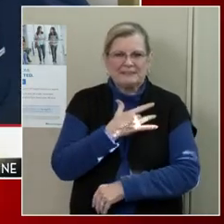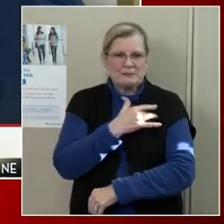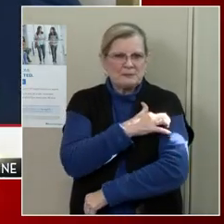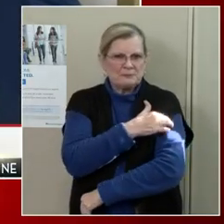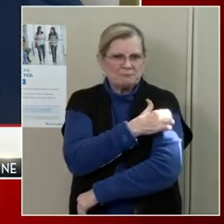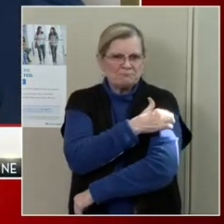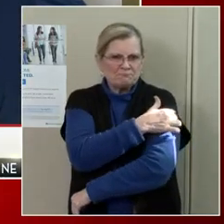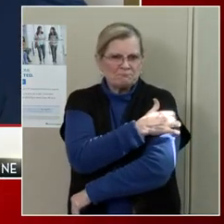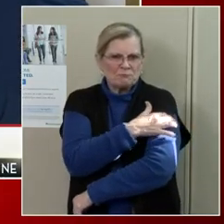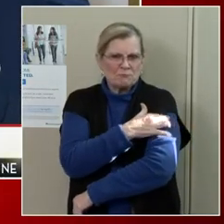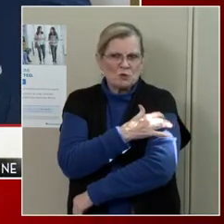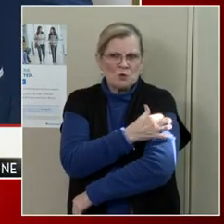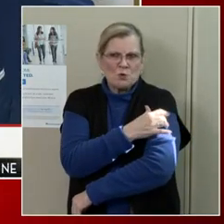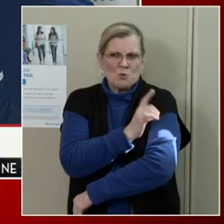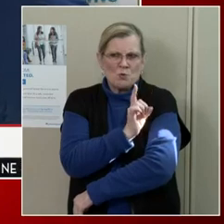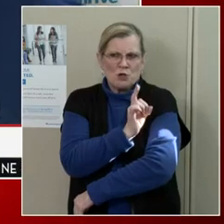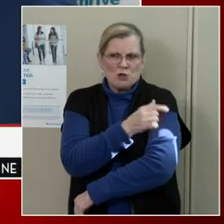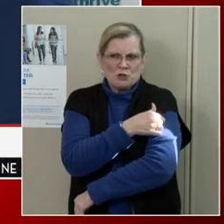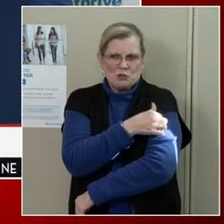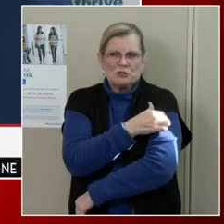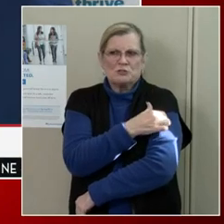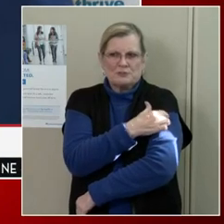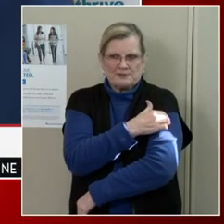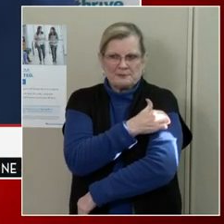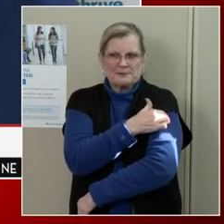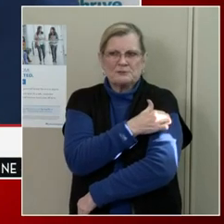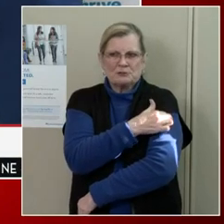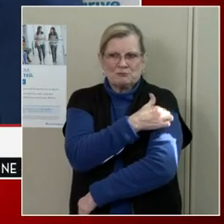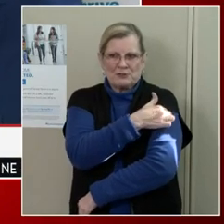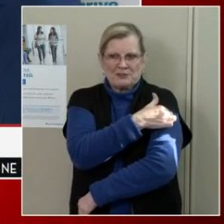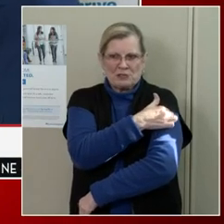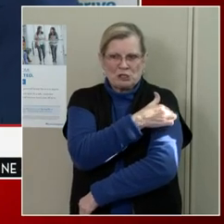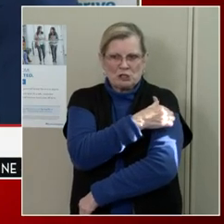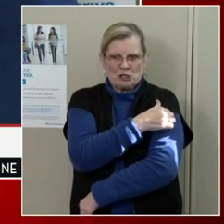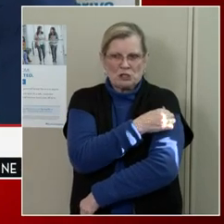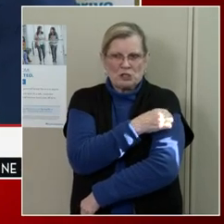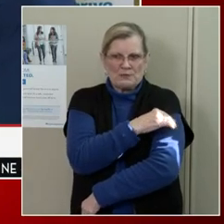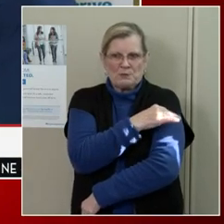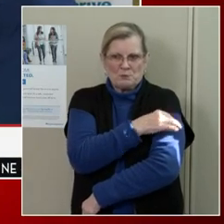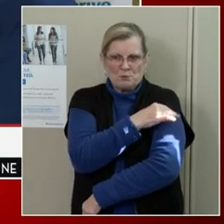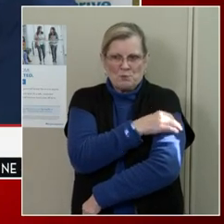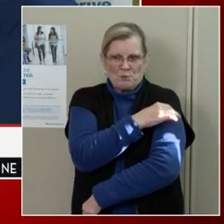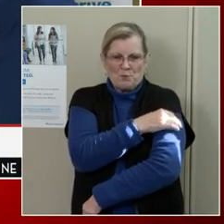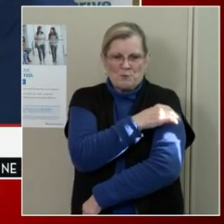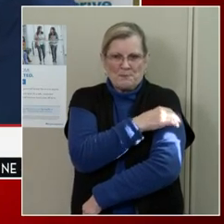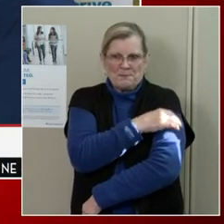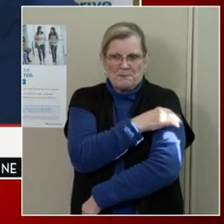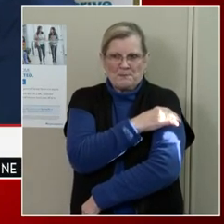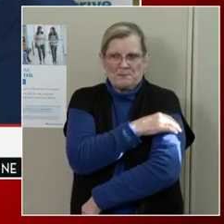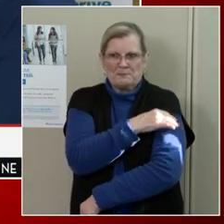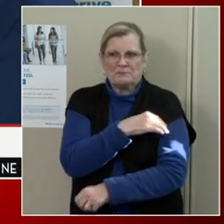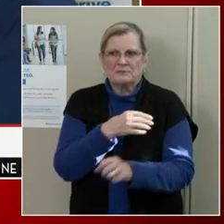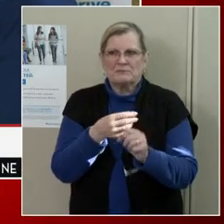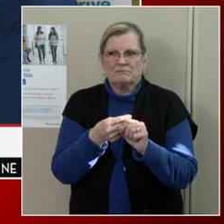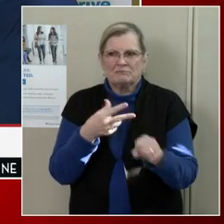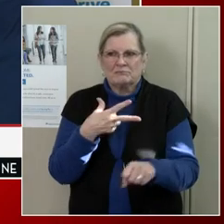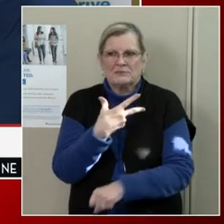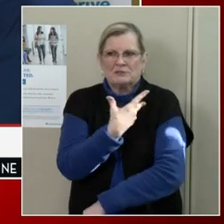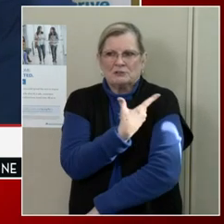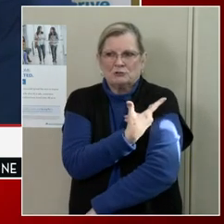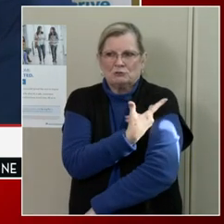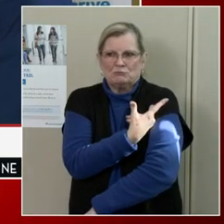Just try to relax a little bit. So one thing with the vaccine closer to the shoulder, there's a lot of pain, so we go a little further down,